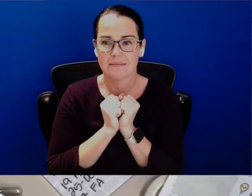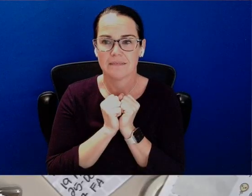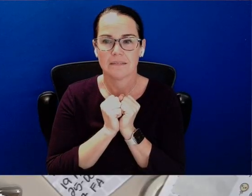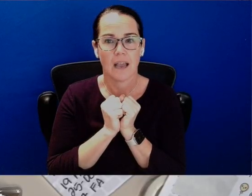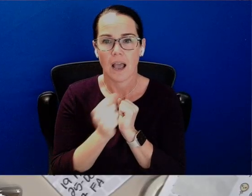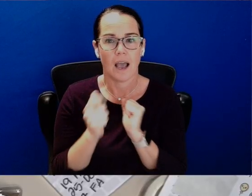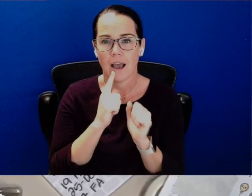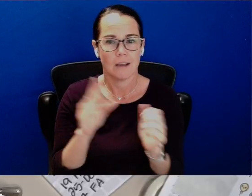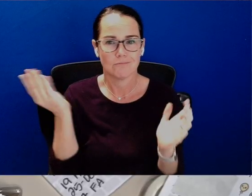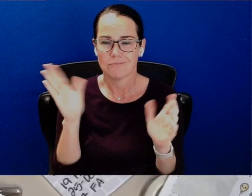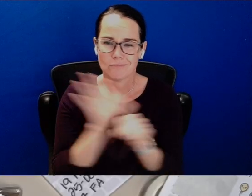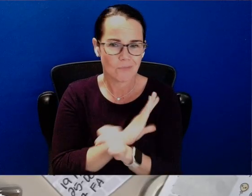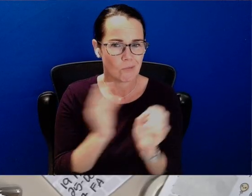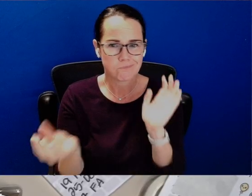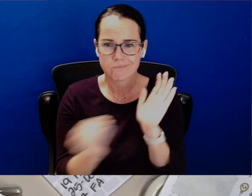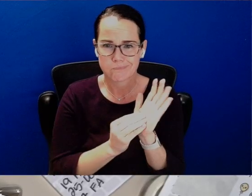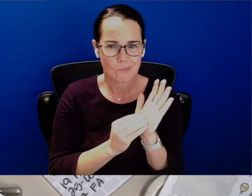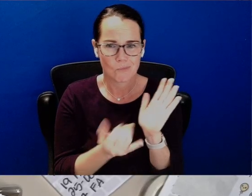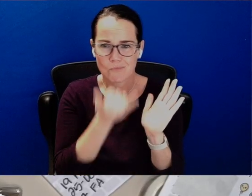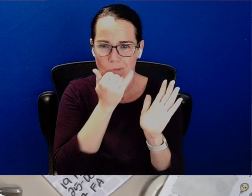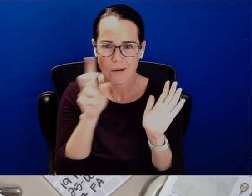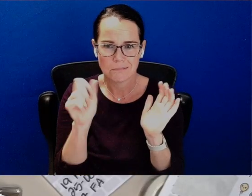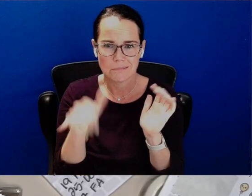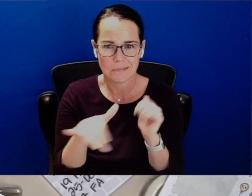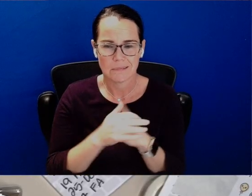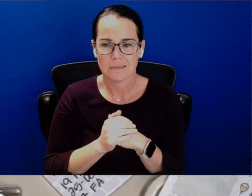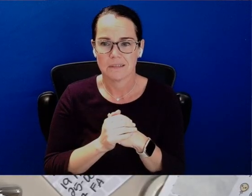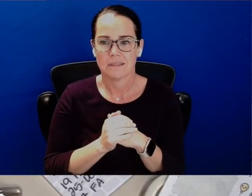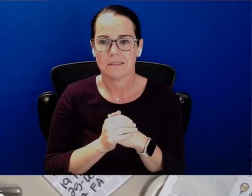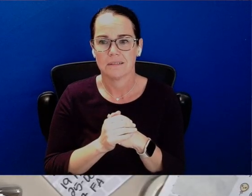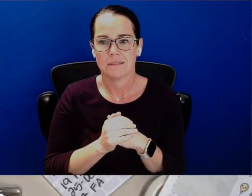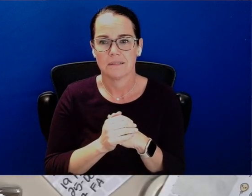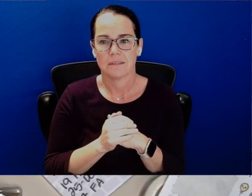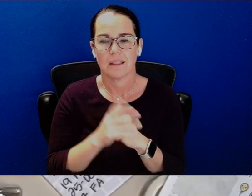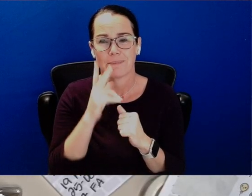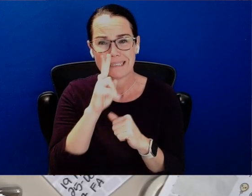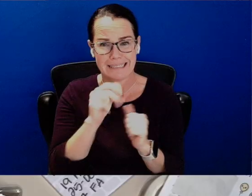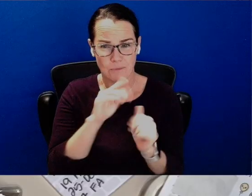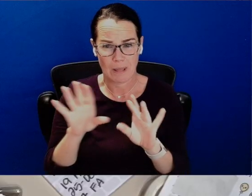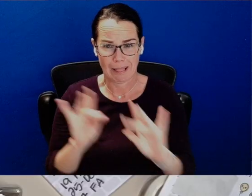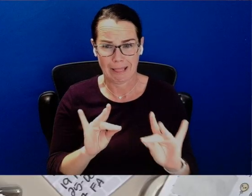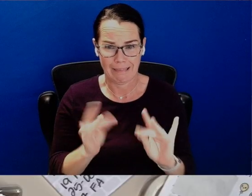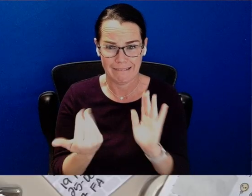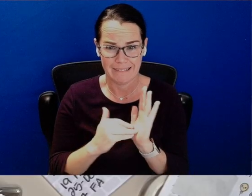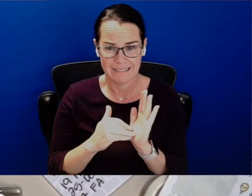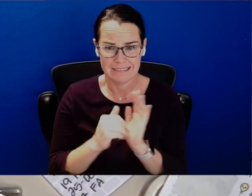I totally put that on the wrong date. Let's see if it'll stick back down.